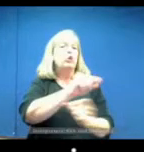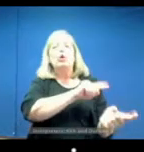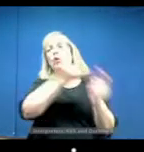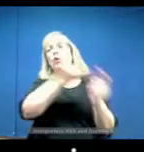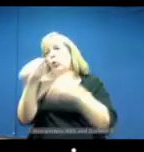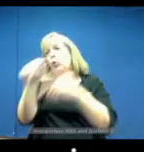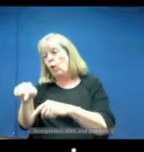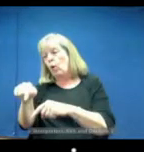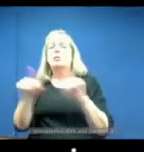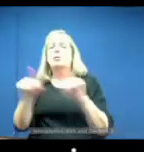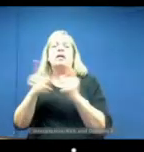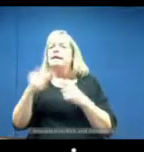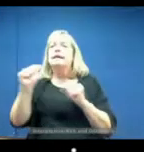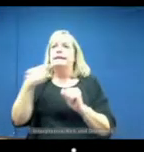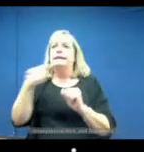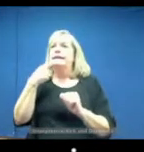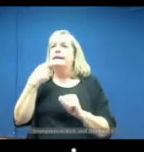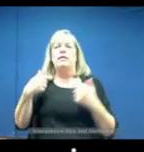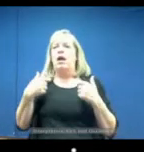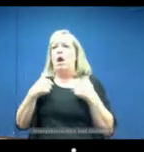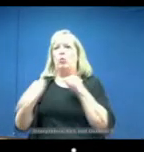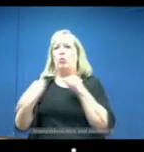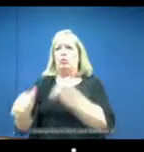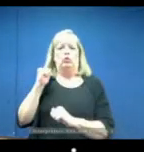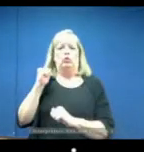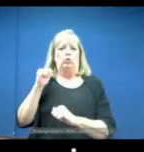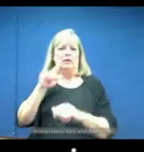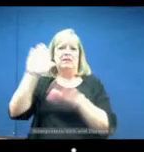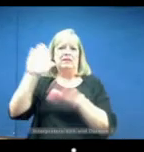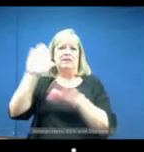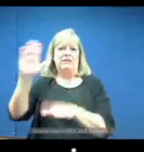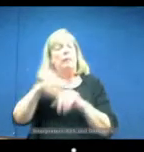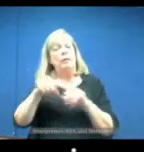privilege and refuse to testify, but you still have to go.